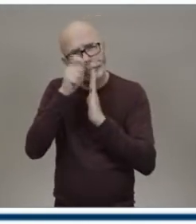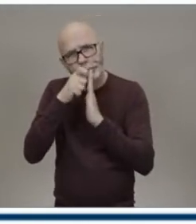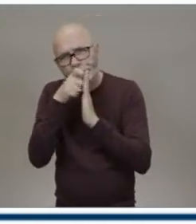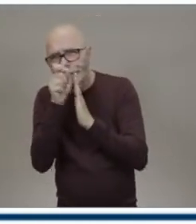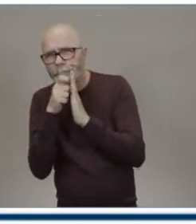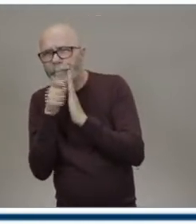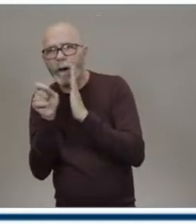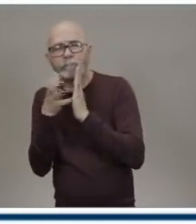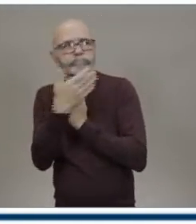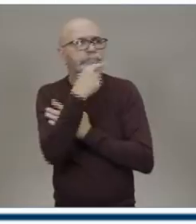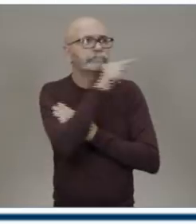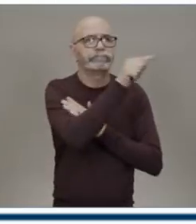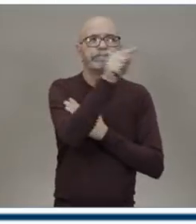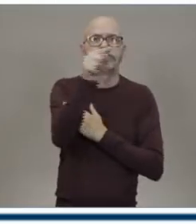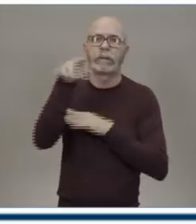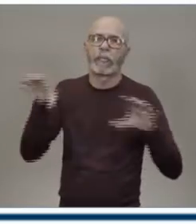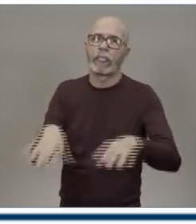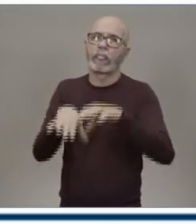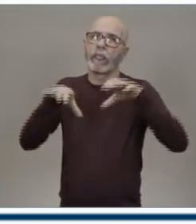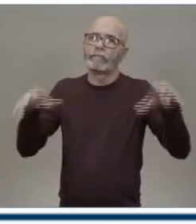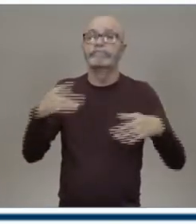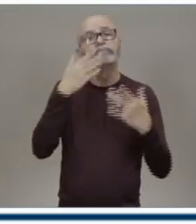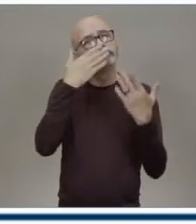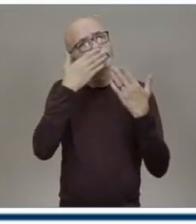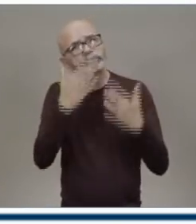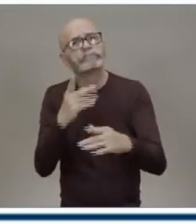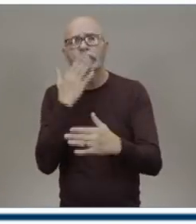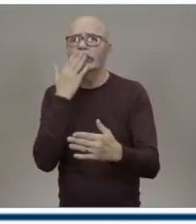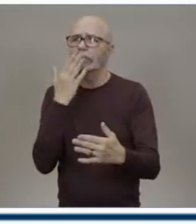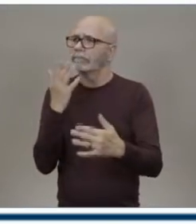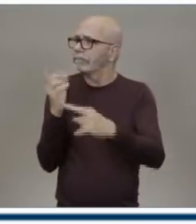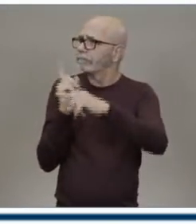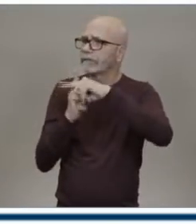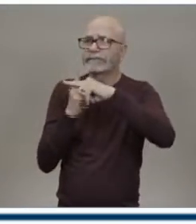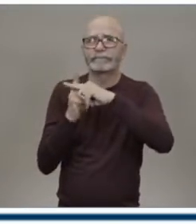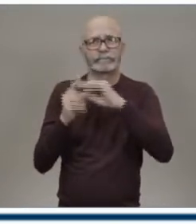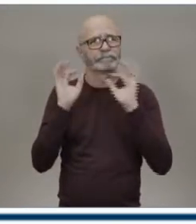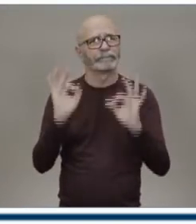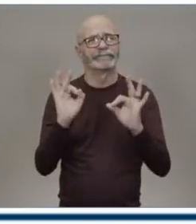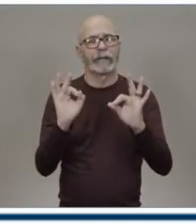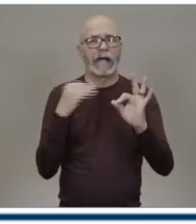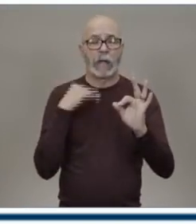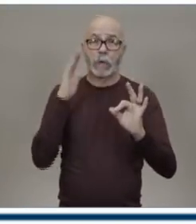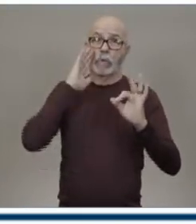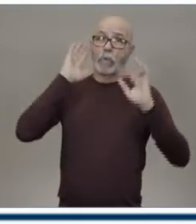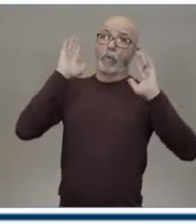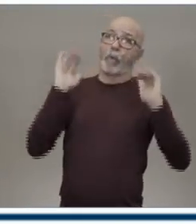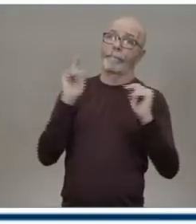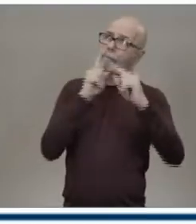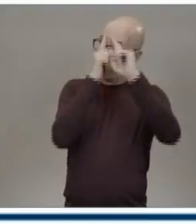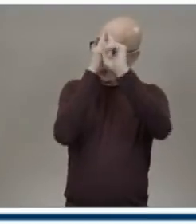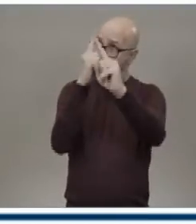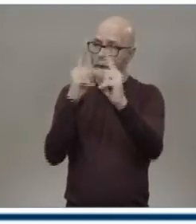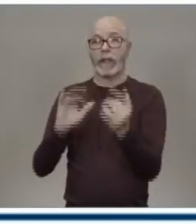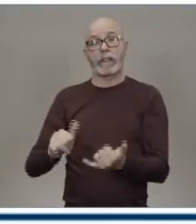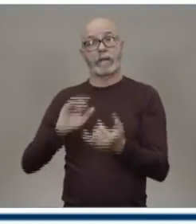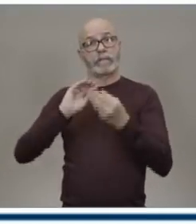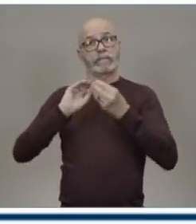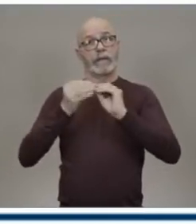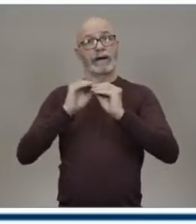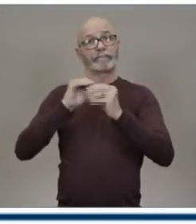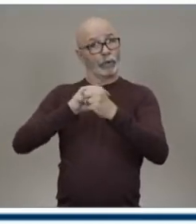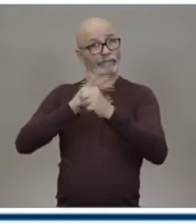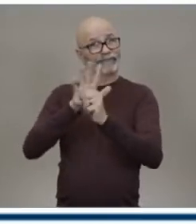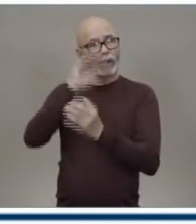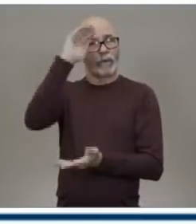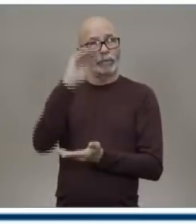encouraging. So I hope the case numbers stay low and they continue to reflect all of your hard work. The next week, or the week